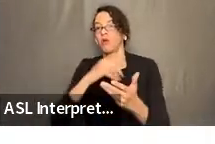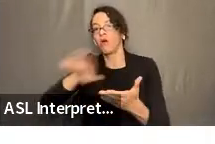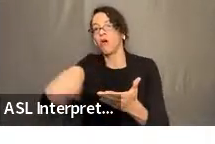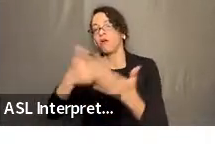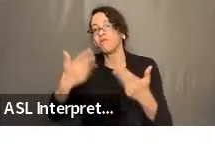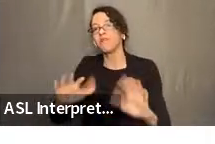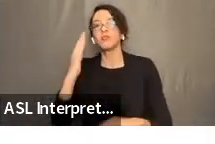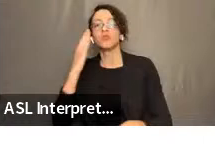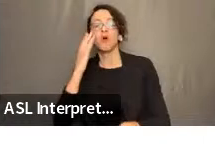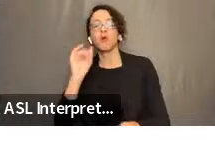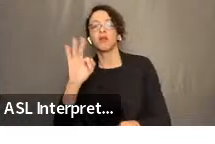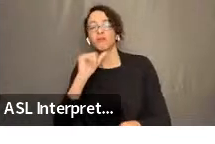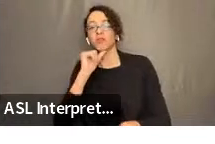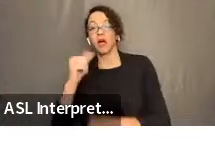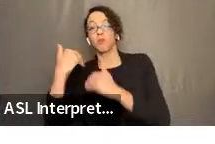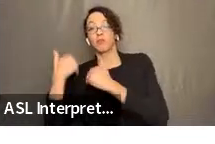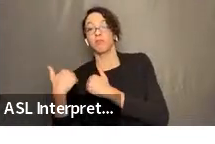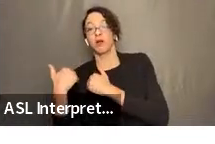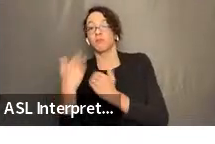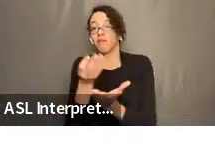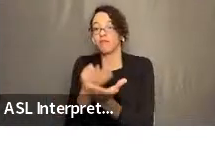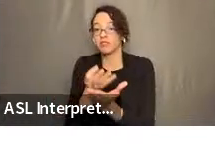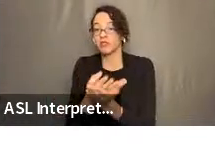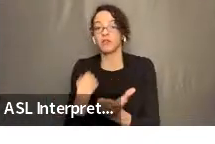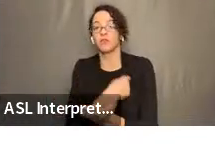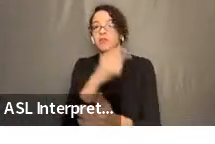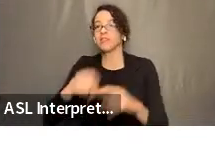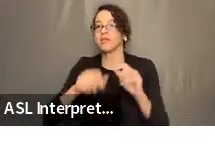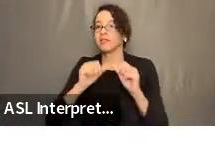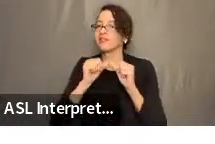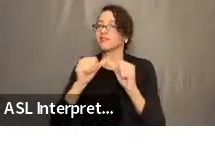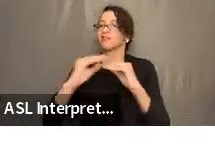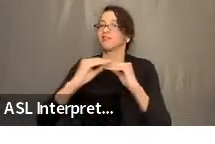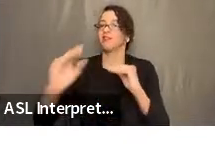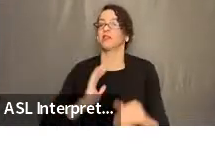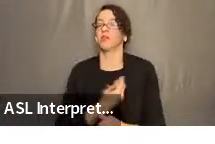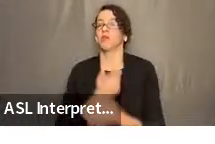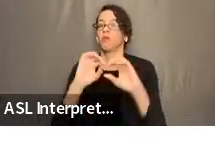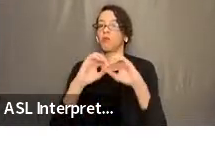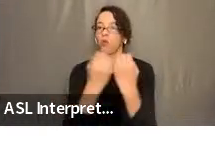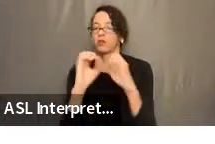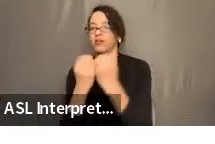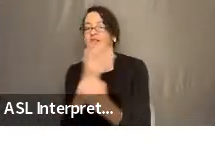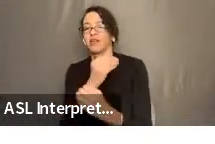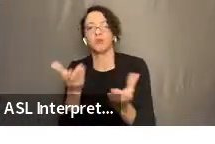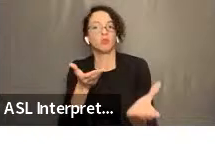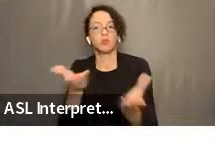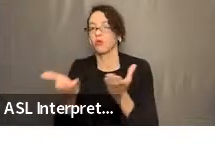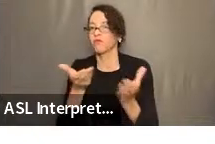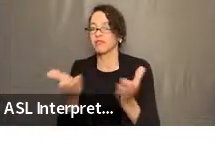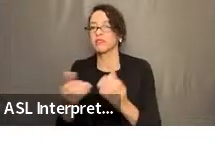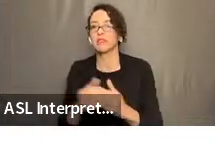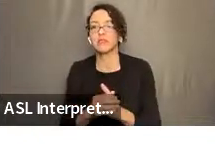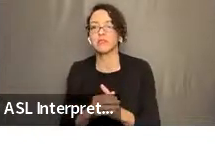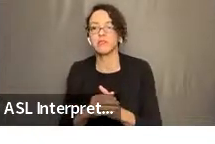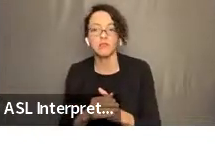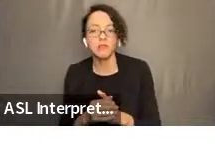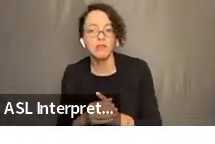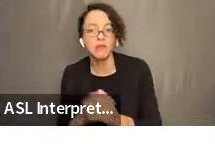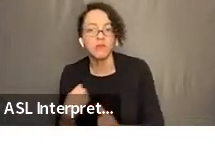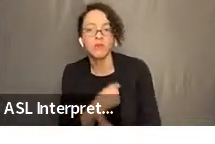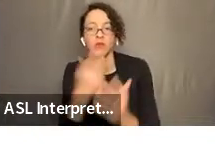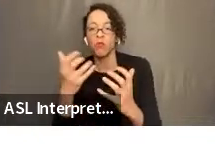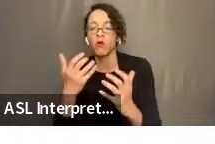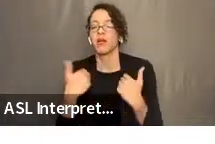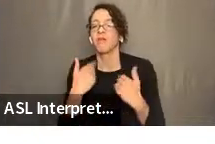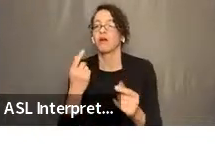not responsible fiscally, we can't sustain our organizations and our services. And we want to have appropriate destination